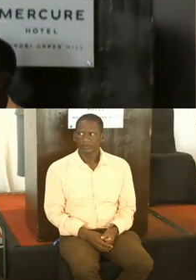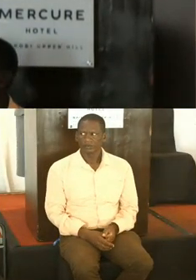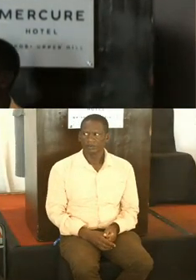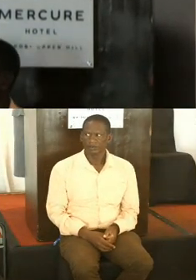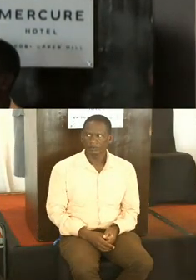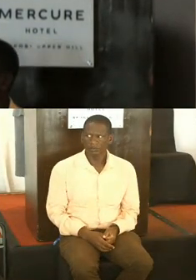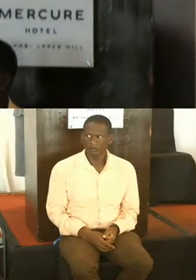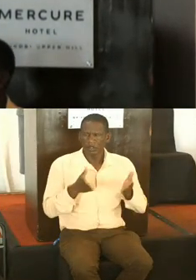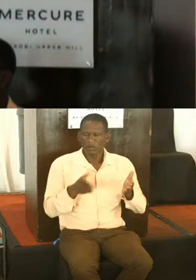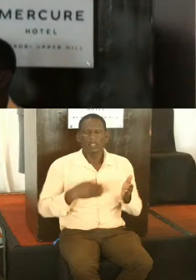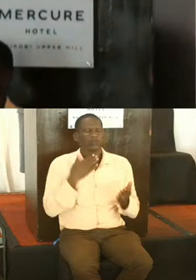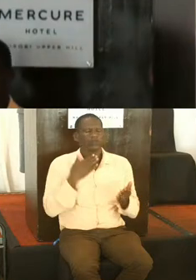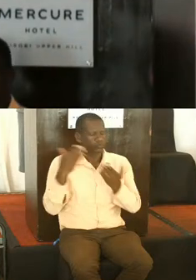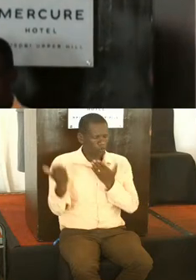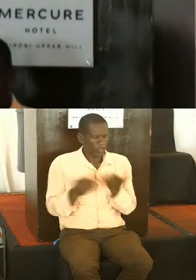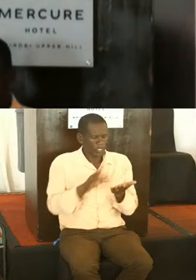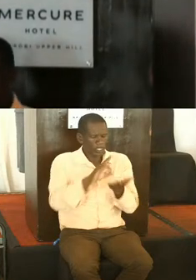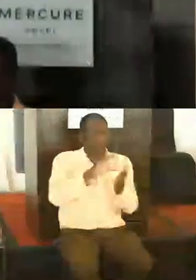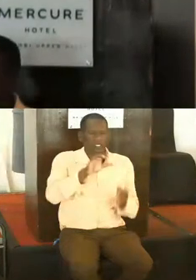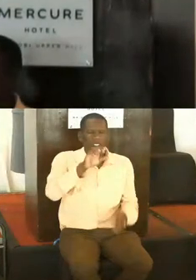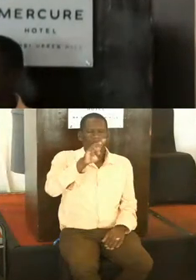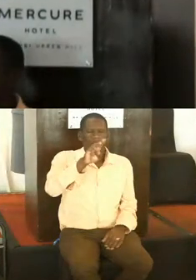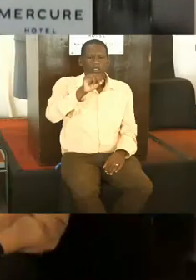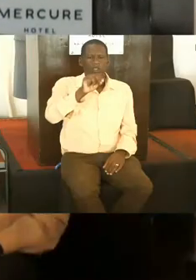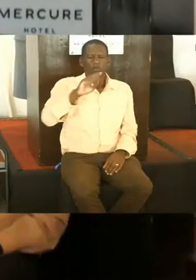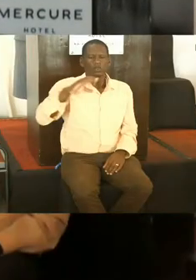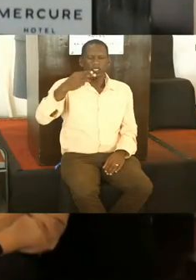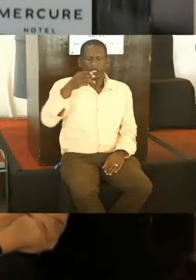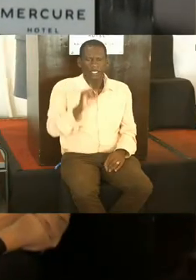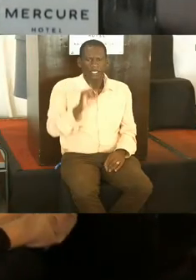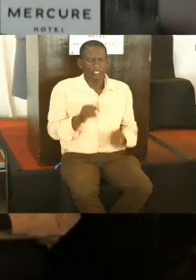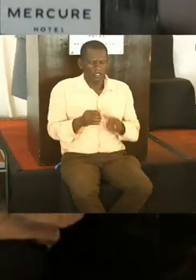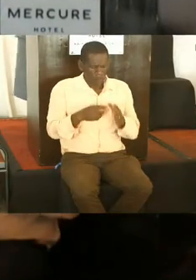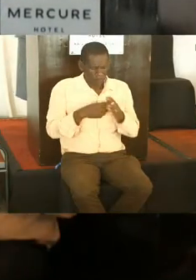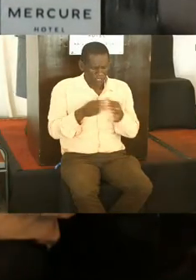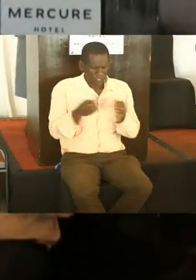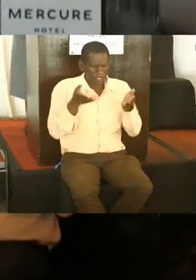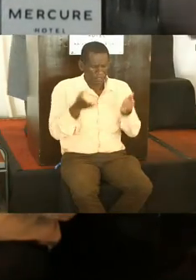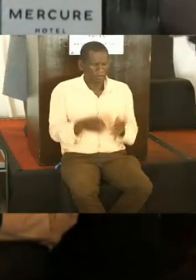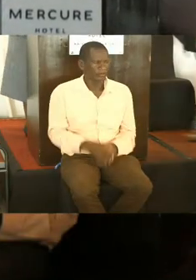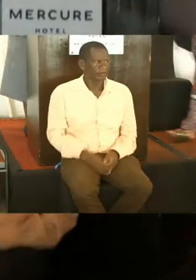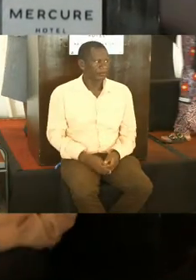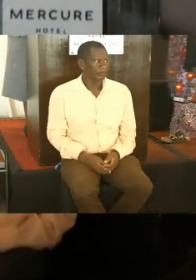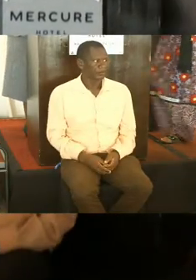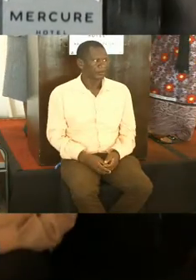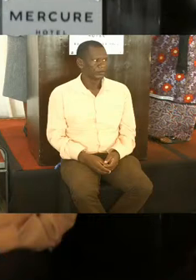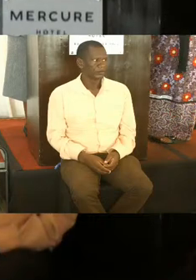uh I want to welcome Dr to take this stage and start